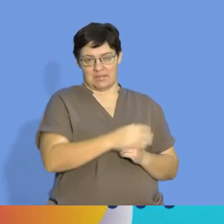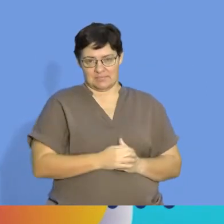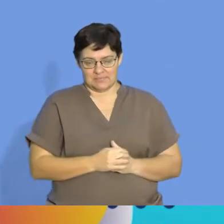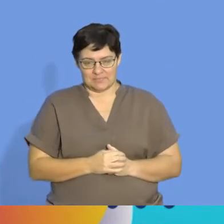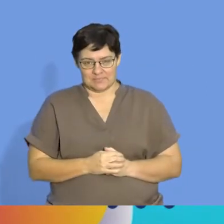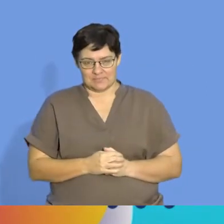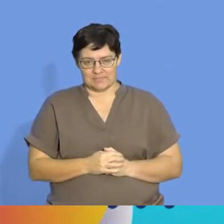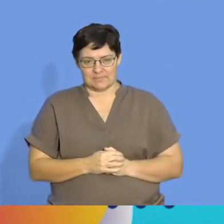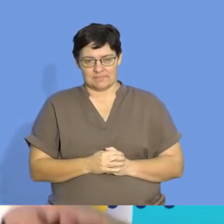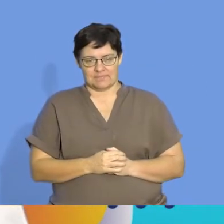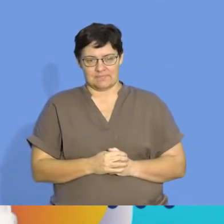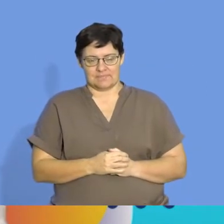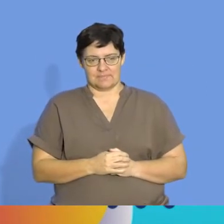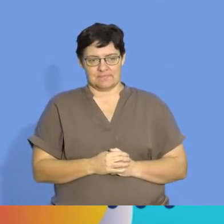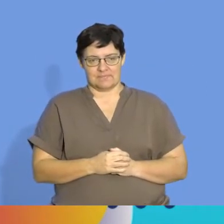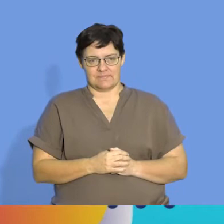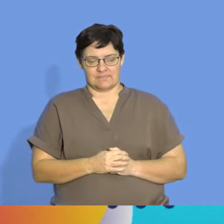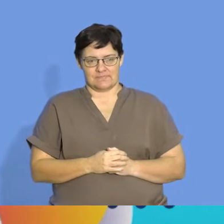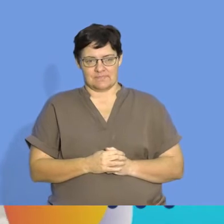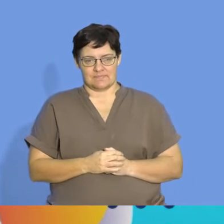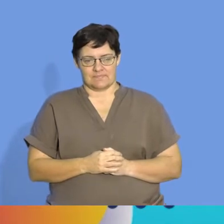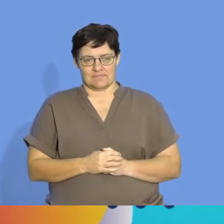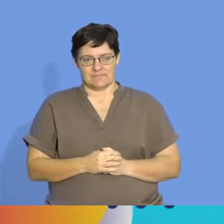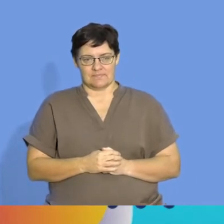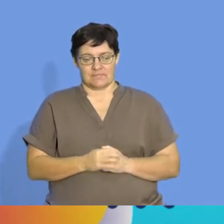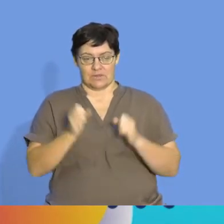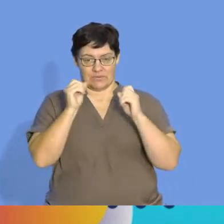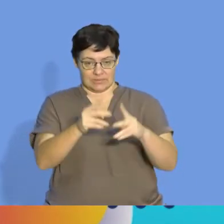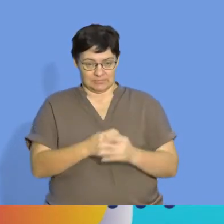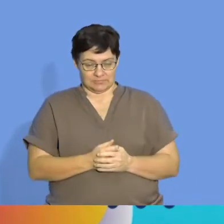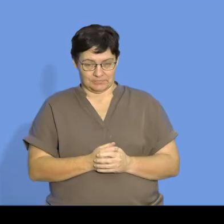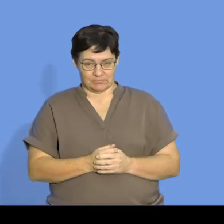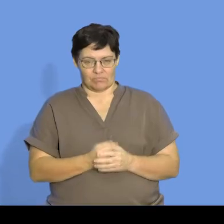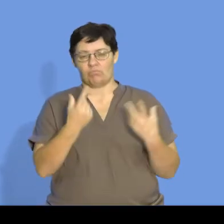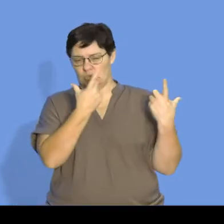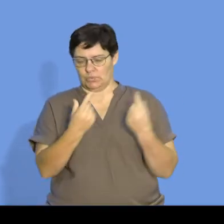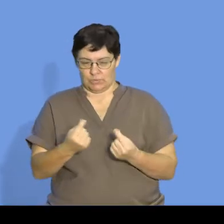expected to calculate the September information. Right, let's do